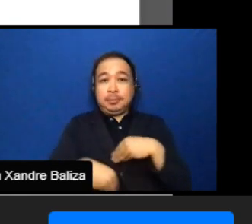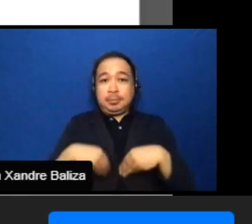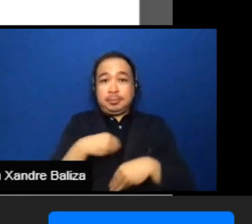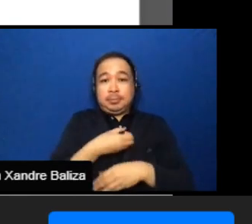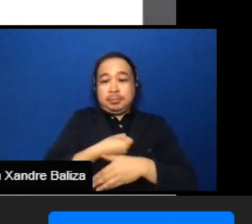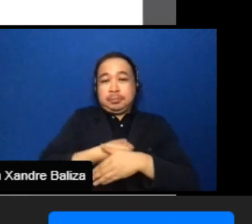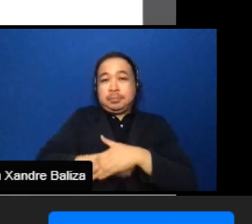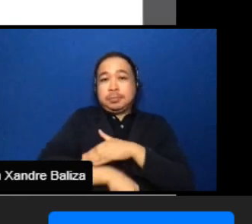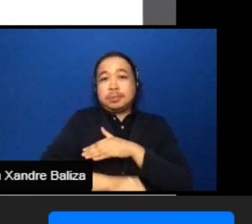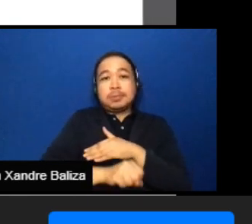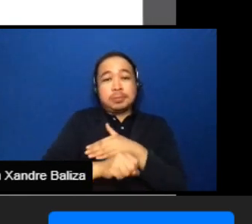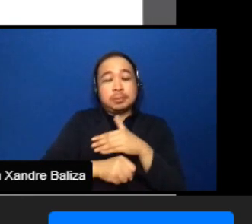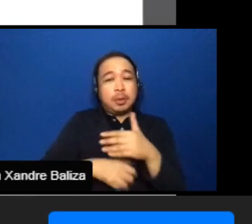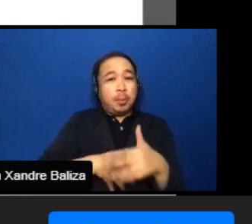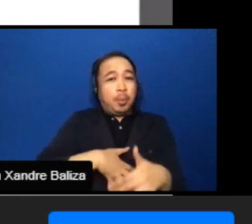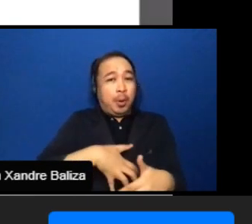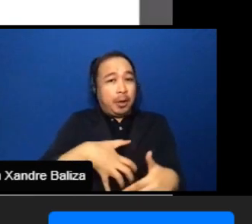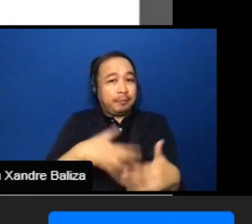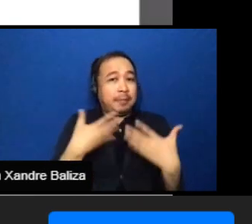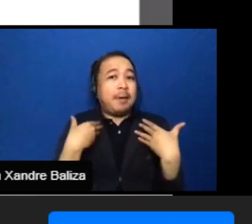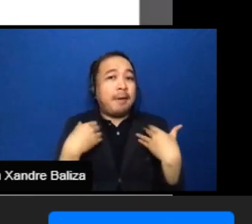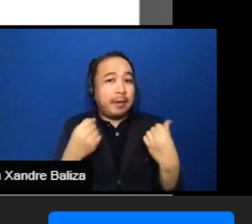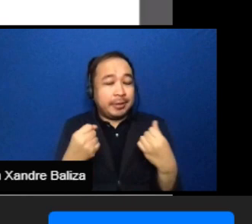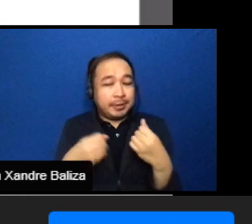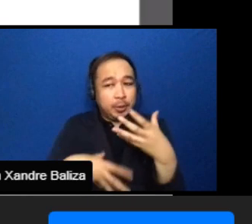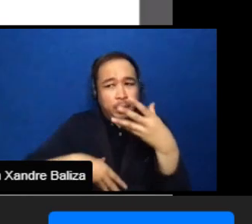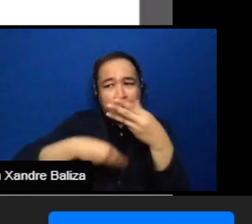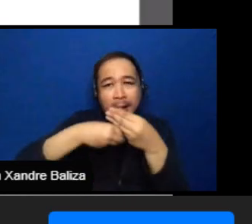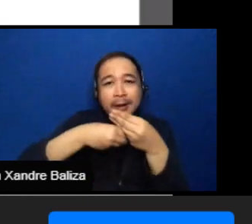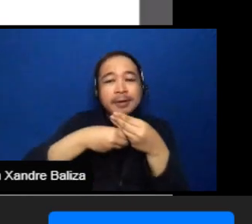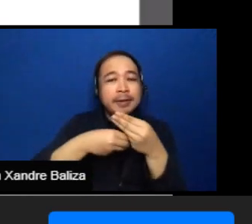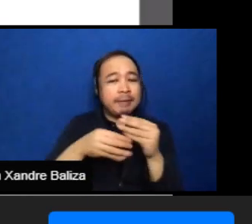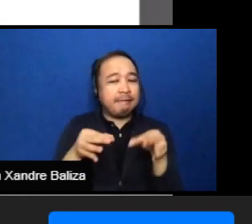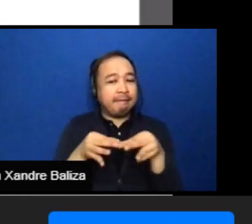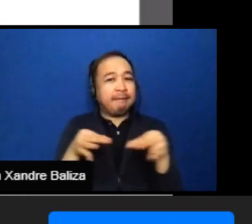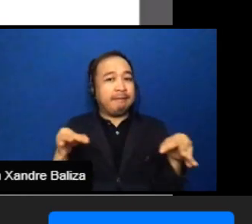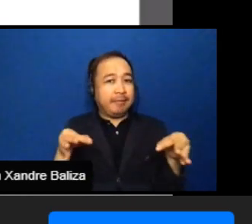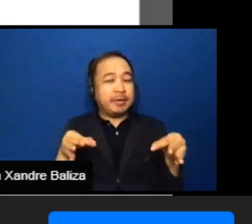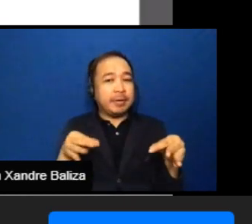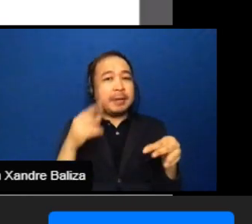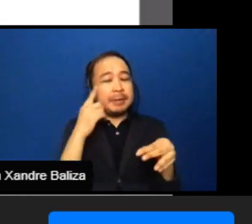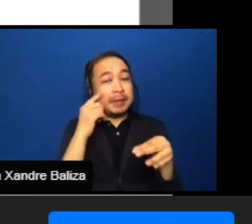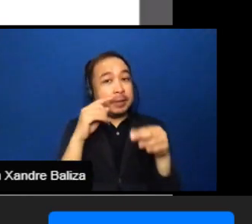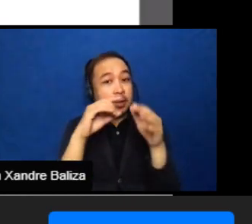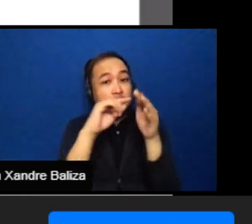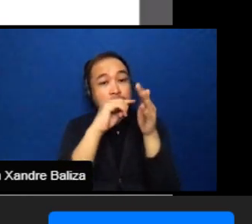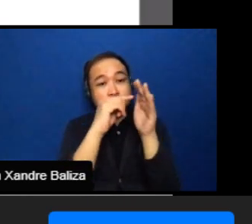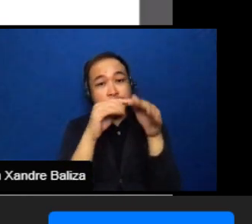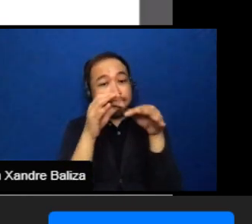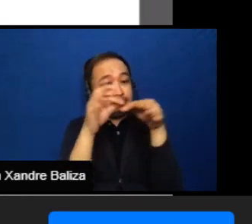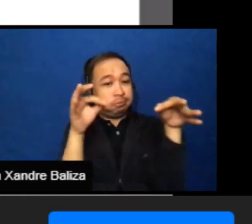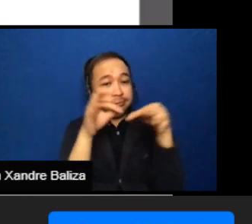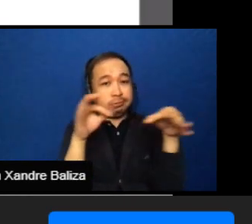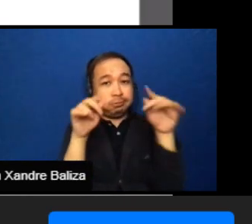amended, to have a footnote. I think firstly the footnotes all appear at the end,